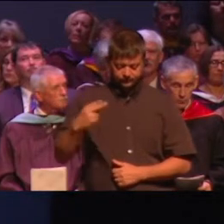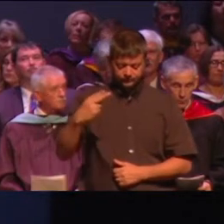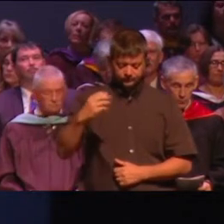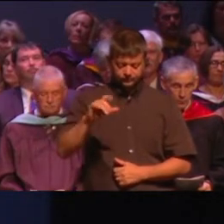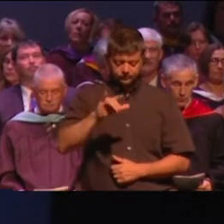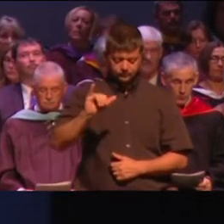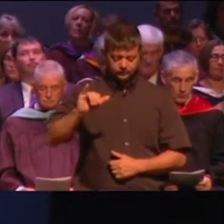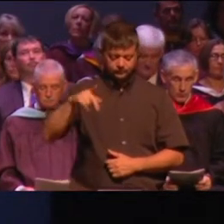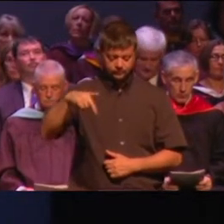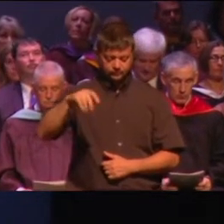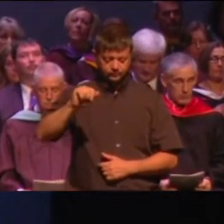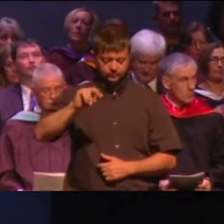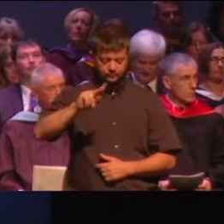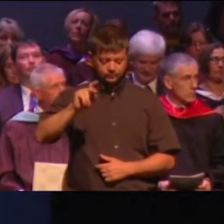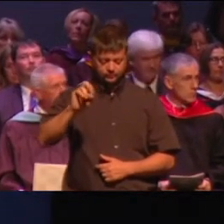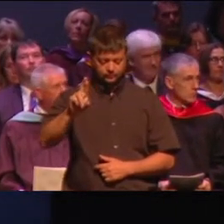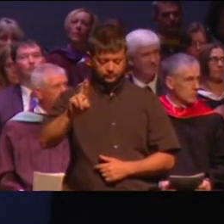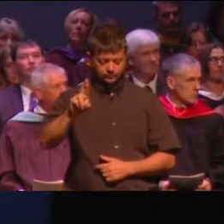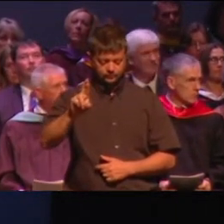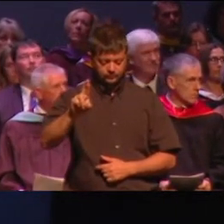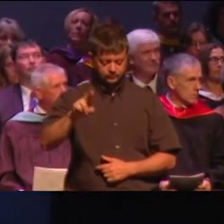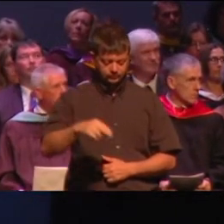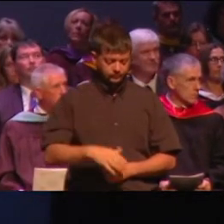Holly Parker.